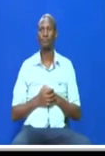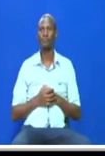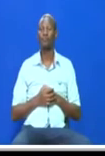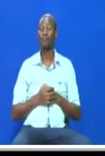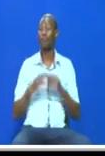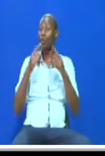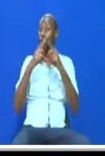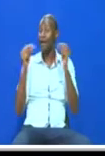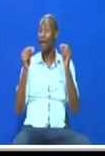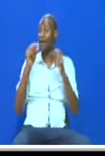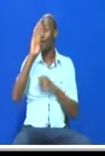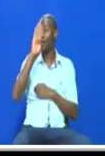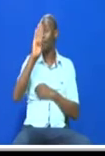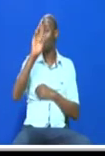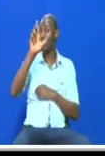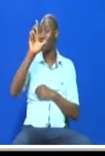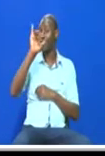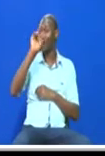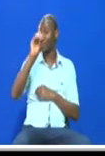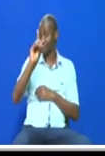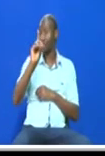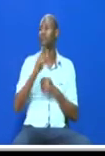The word blurred